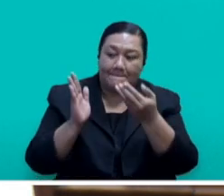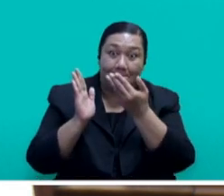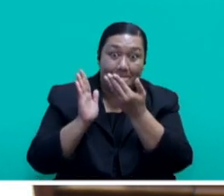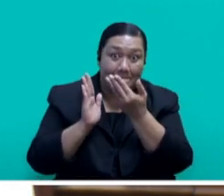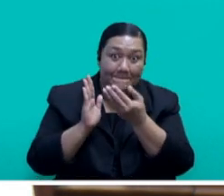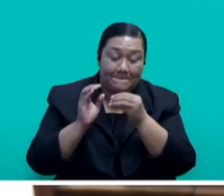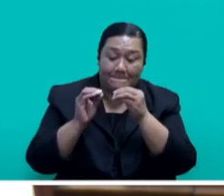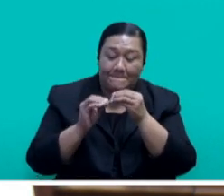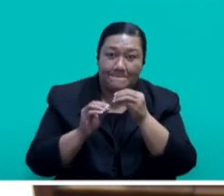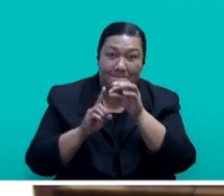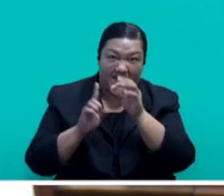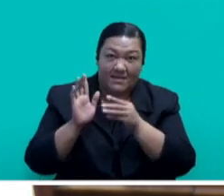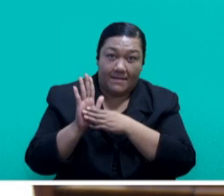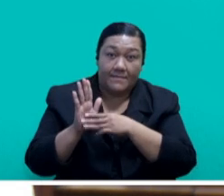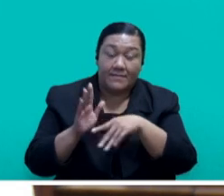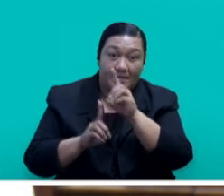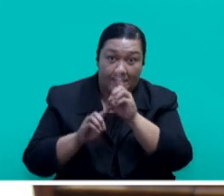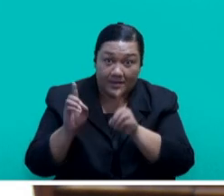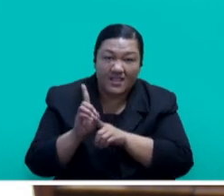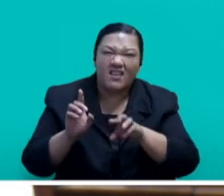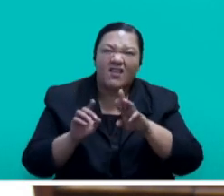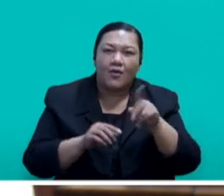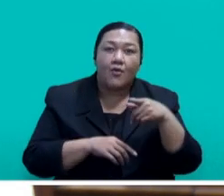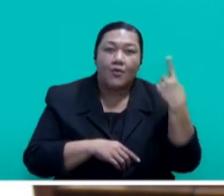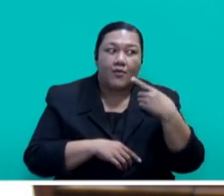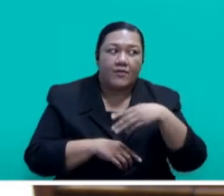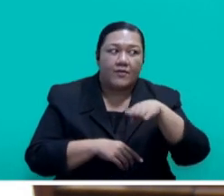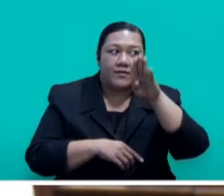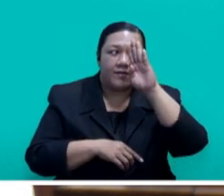30th of June, 2023.